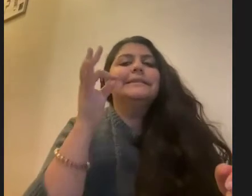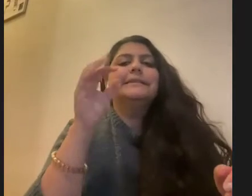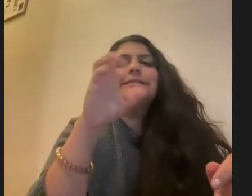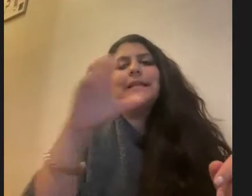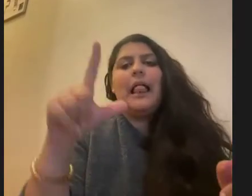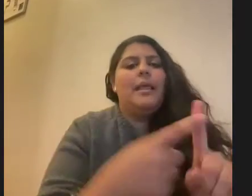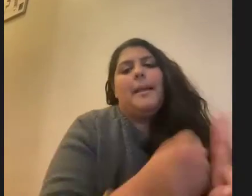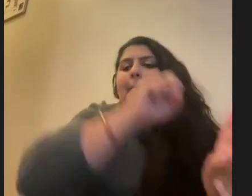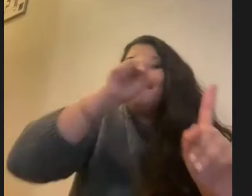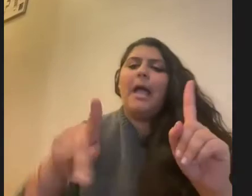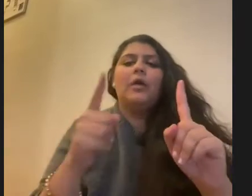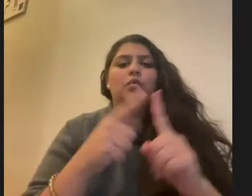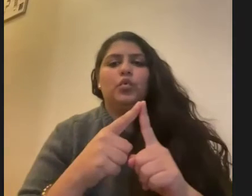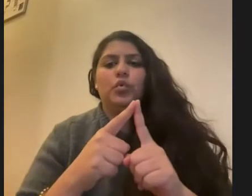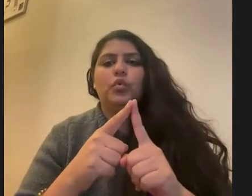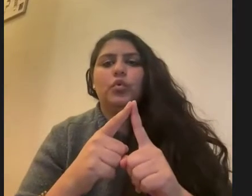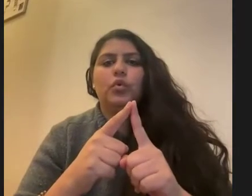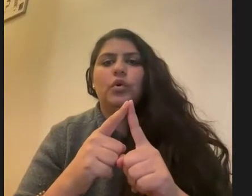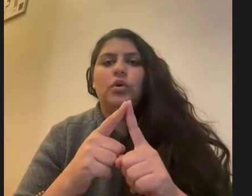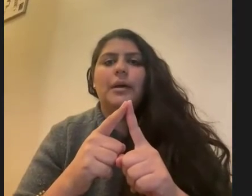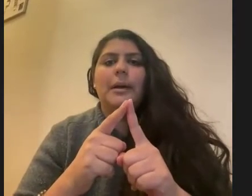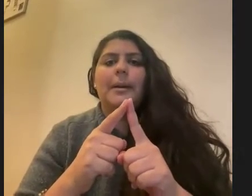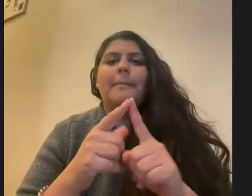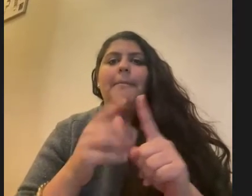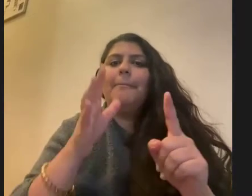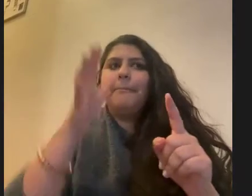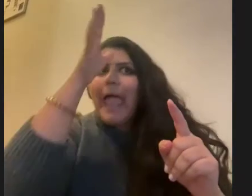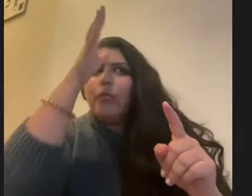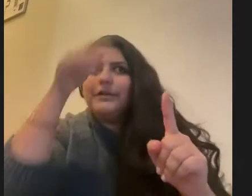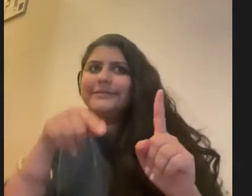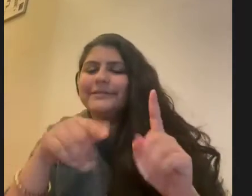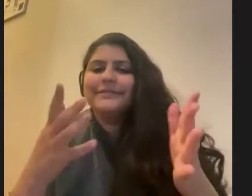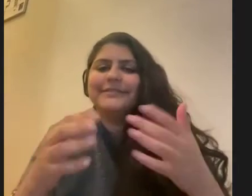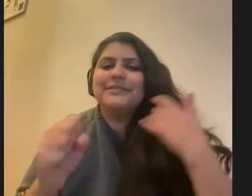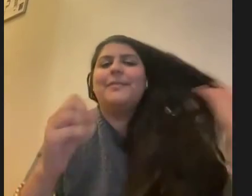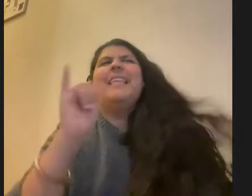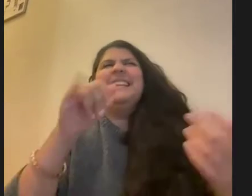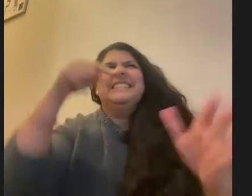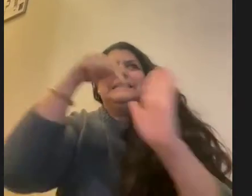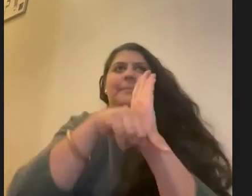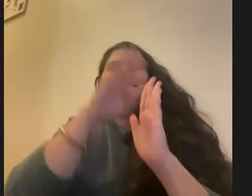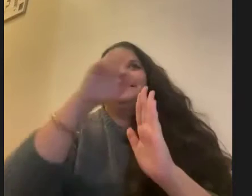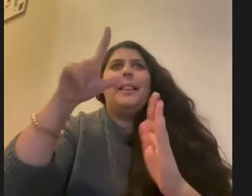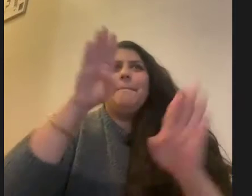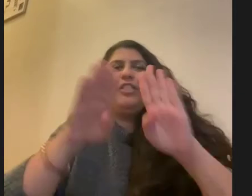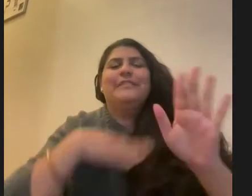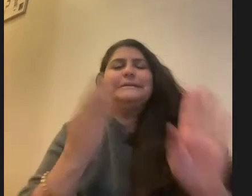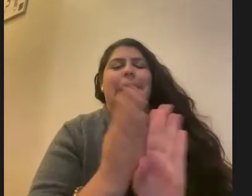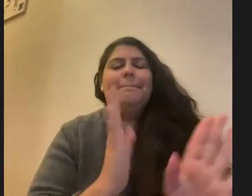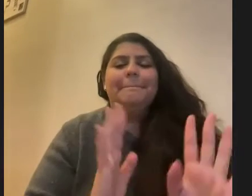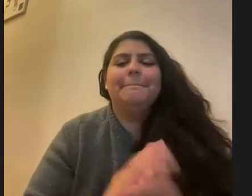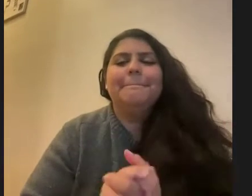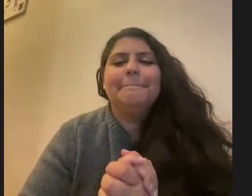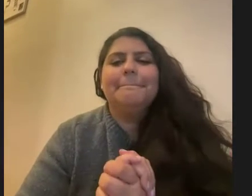into the like parent of that. We're getting deep into cell biology right now, so I'm gonna stop. But Yeah, and that's